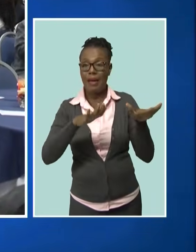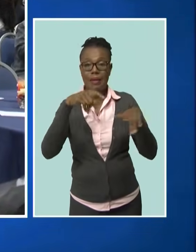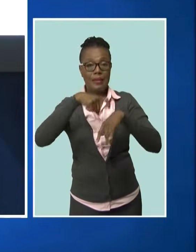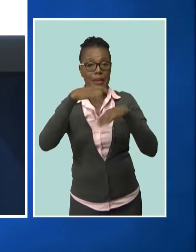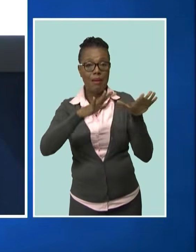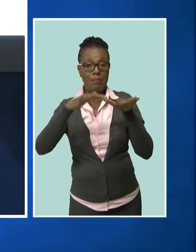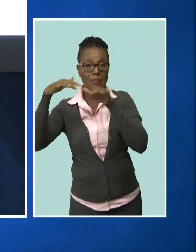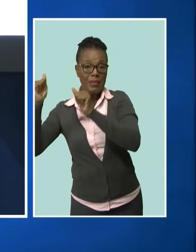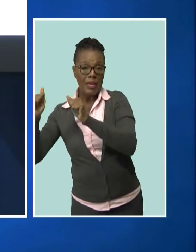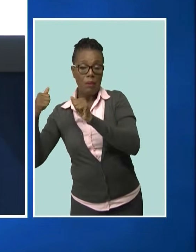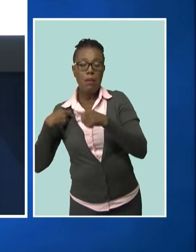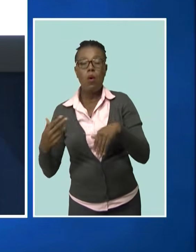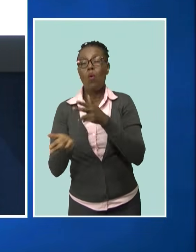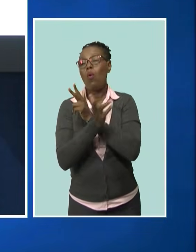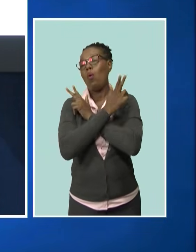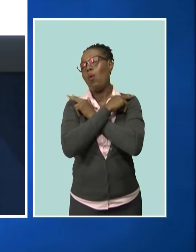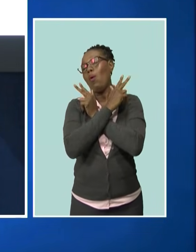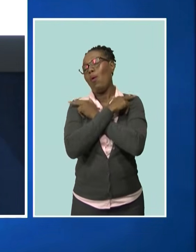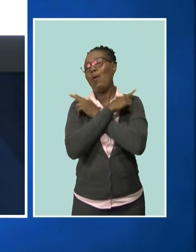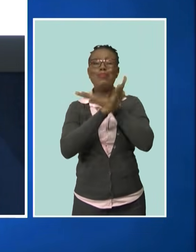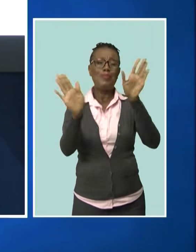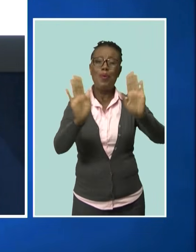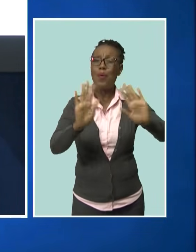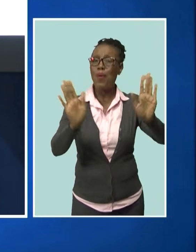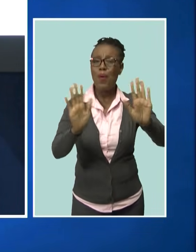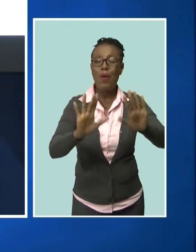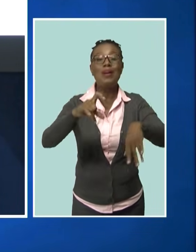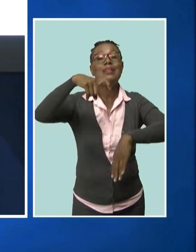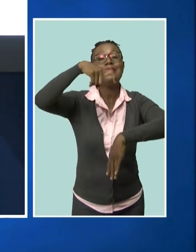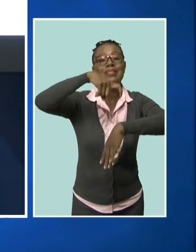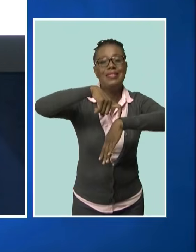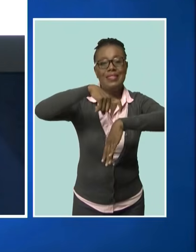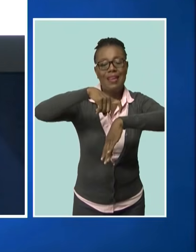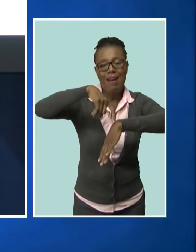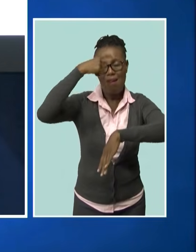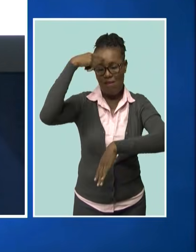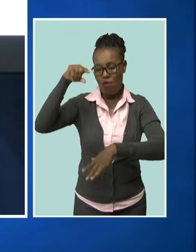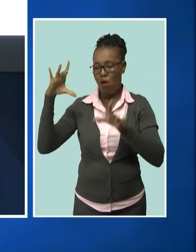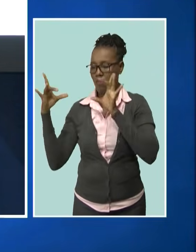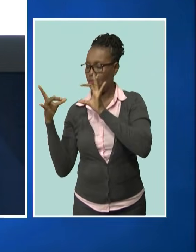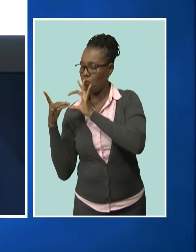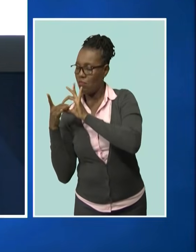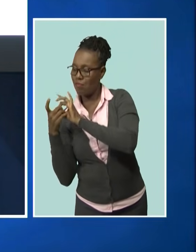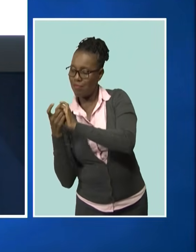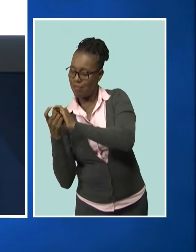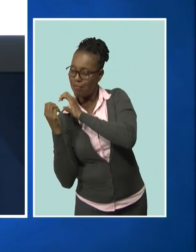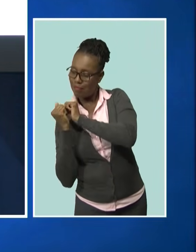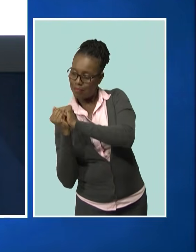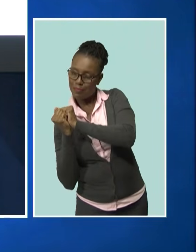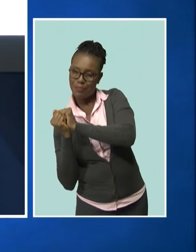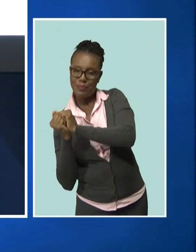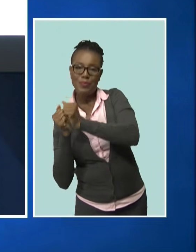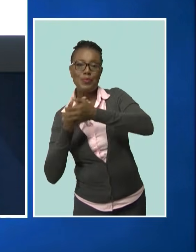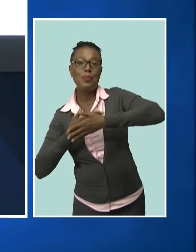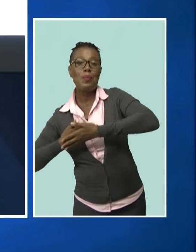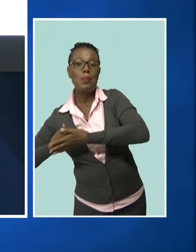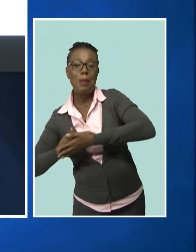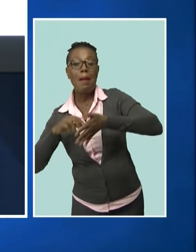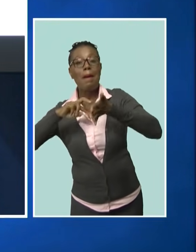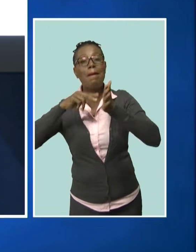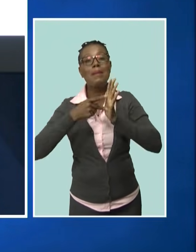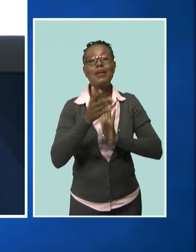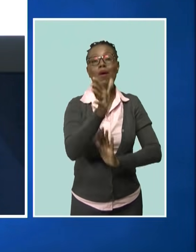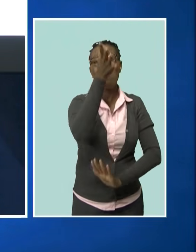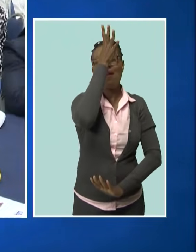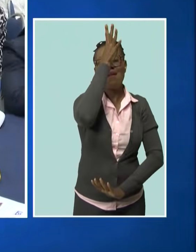It is time to bond. So fathers, you are expected to bond and assist. She